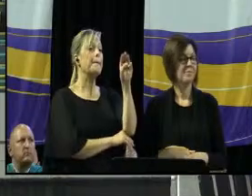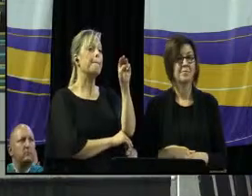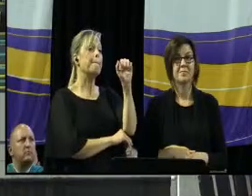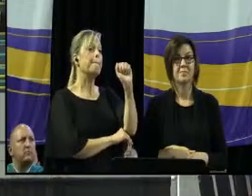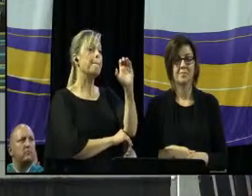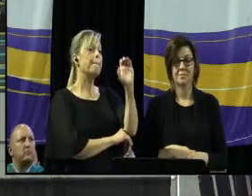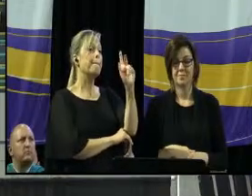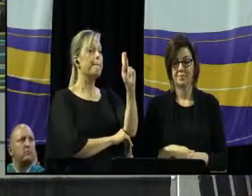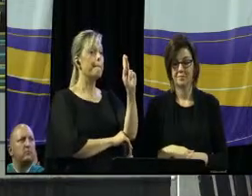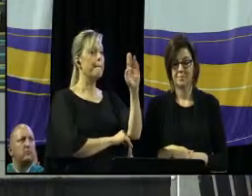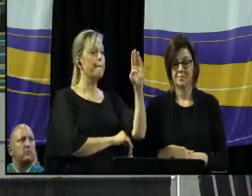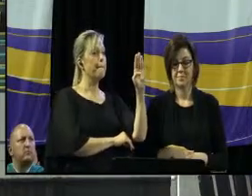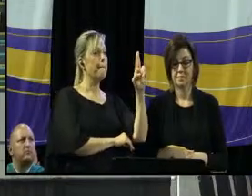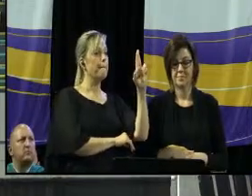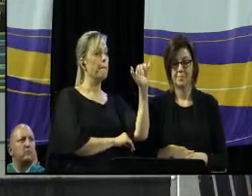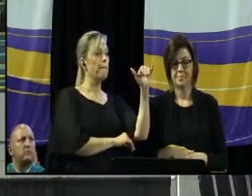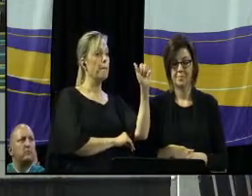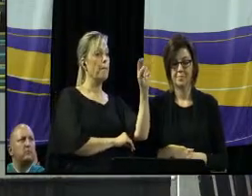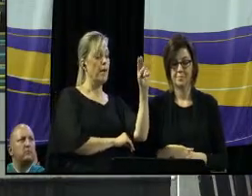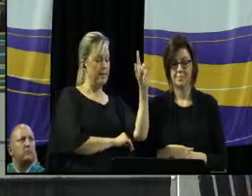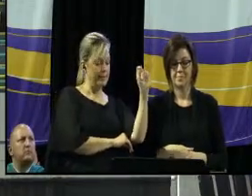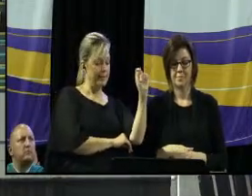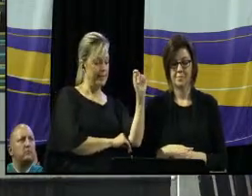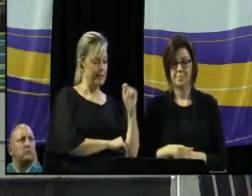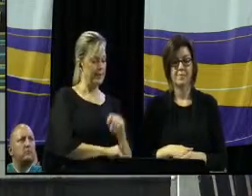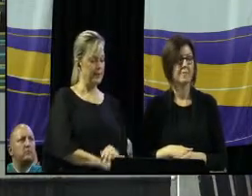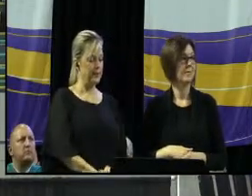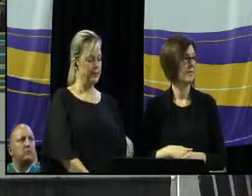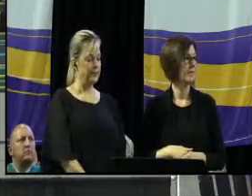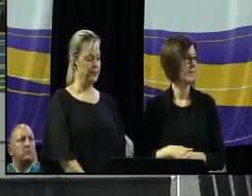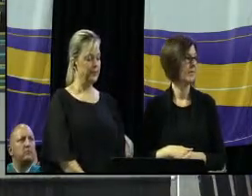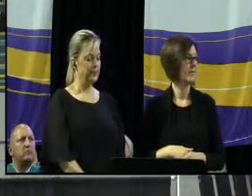Mac Arthur Bryant.